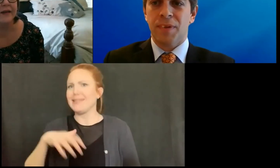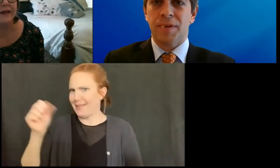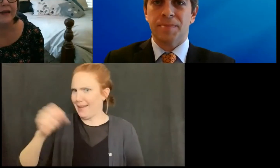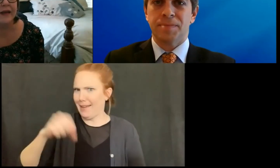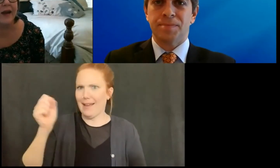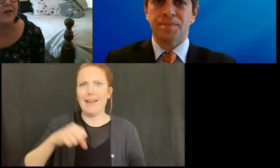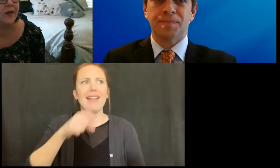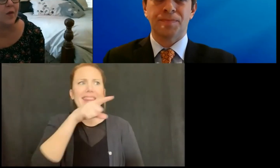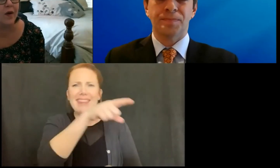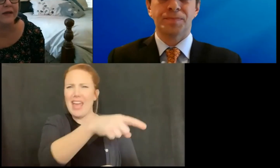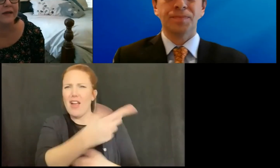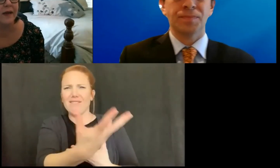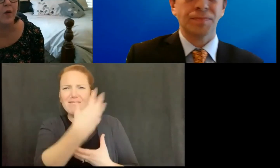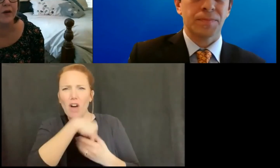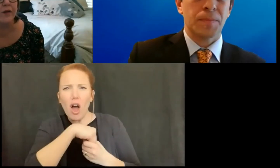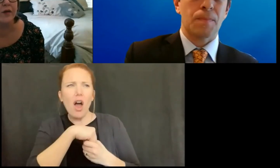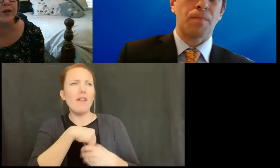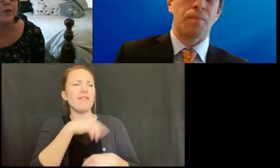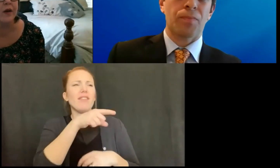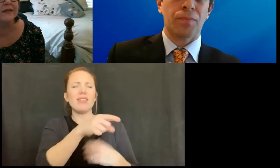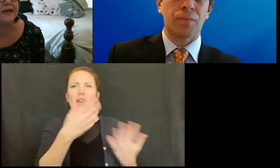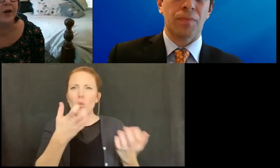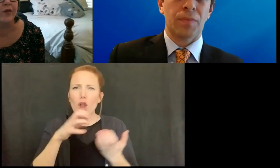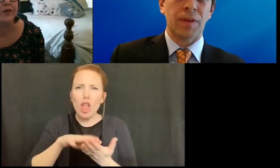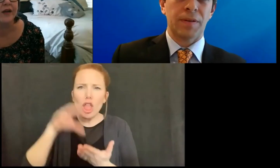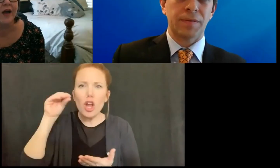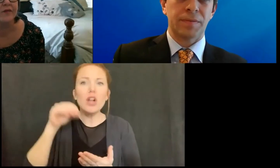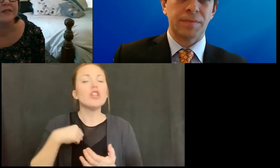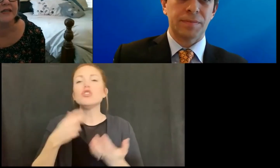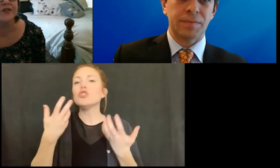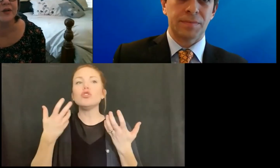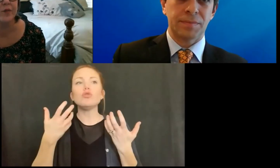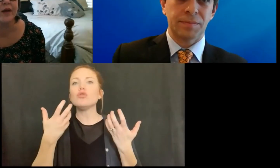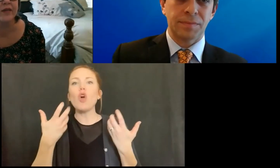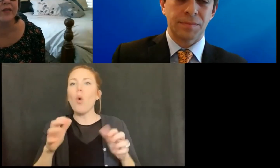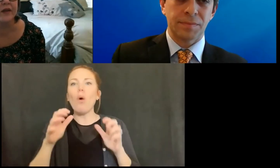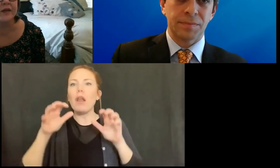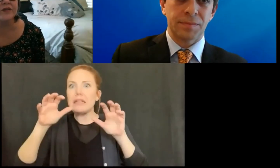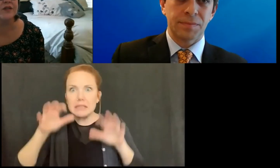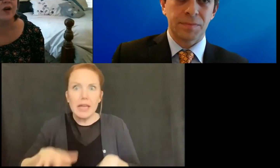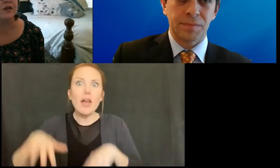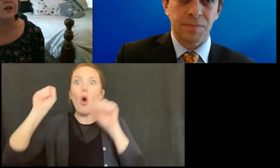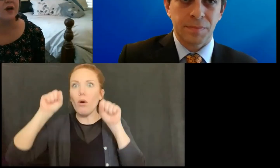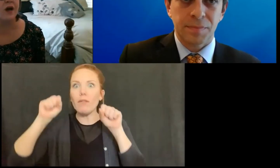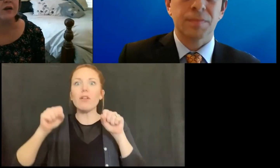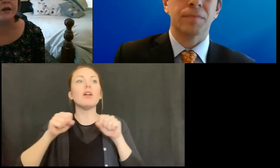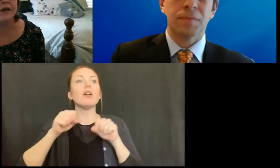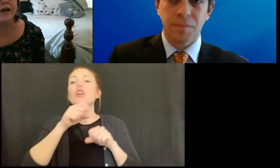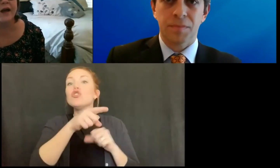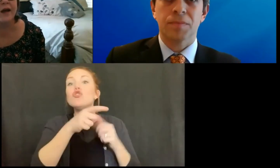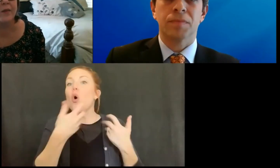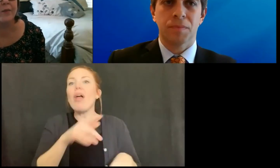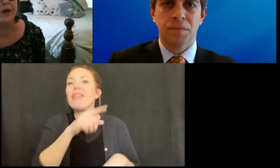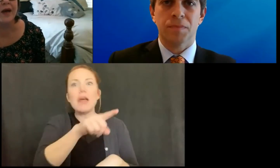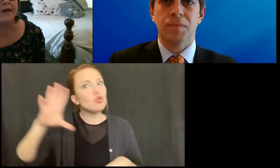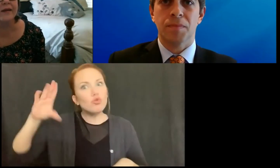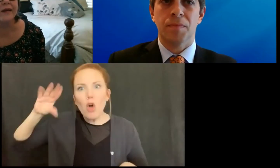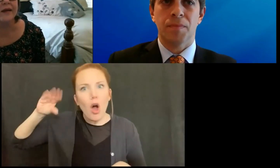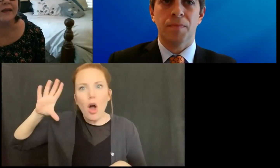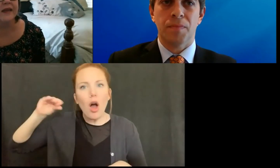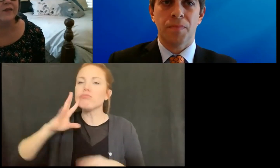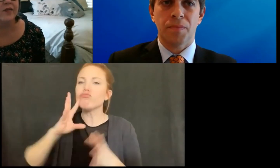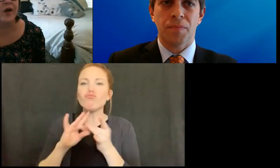and care, and they want to learn. You don't want to take over the conversation with just talk, talk, talk,